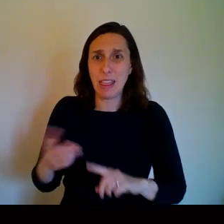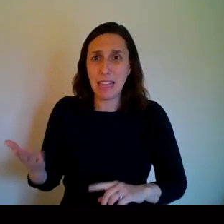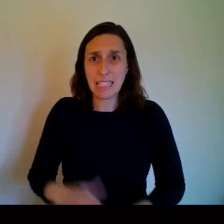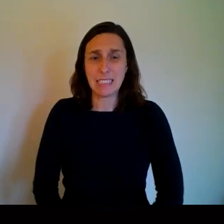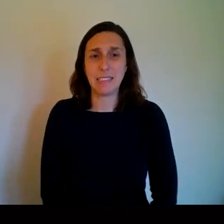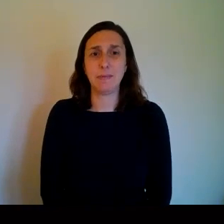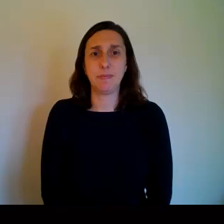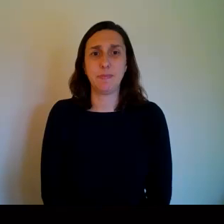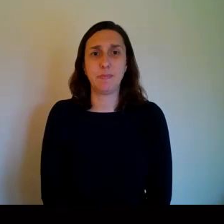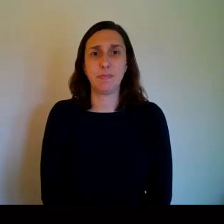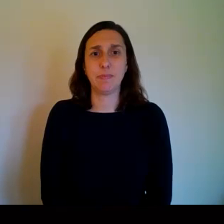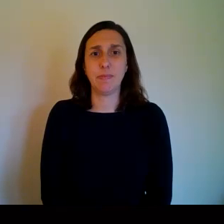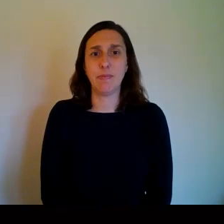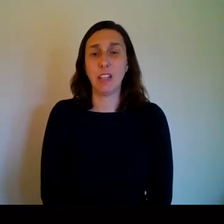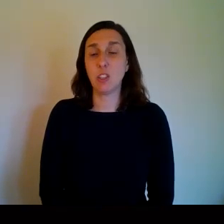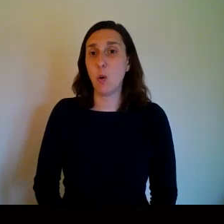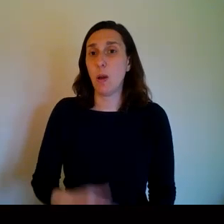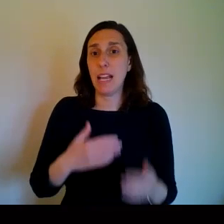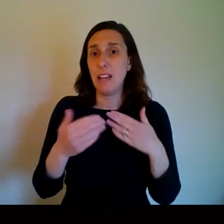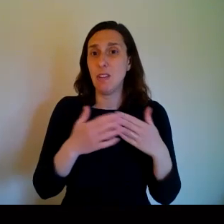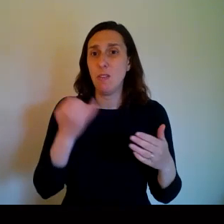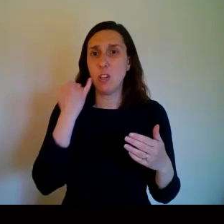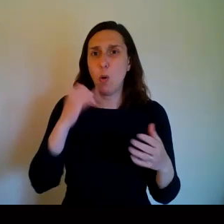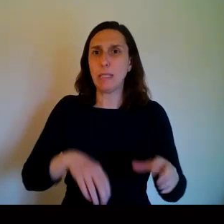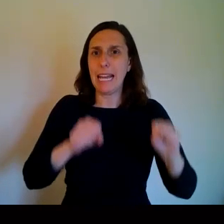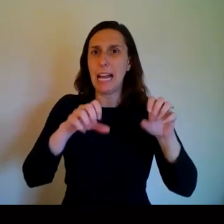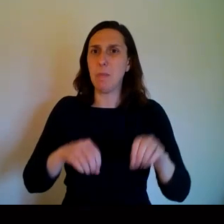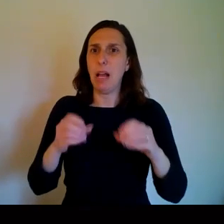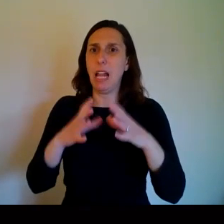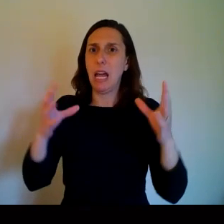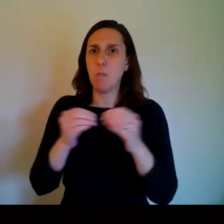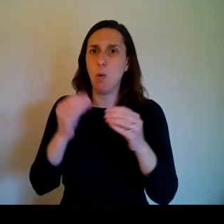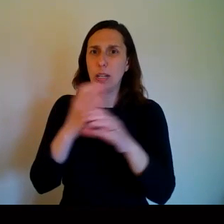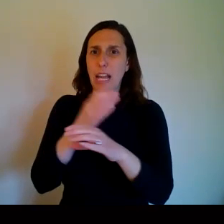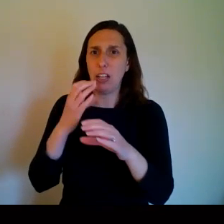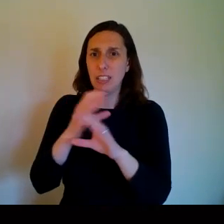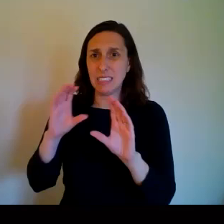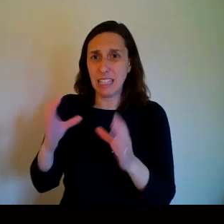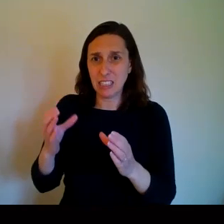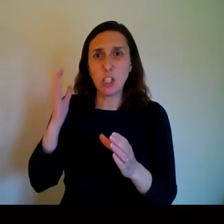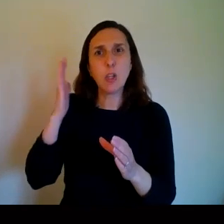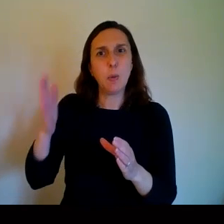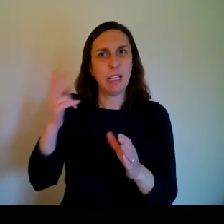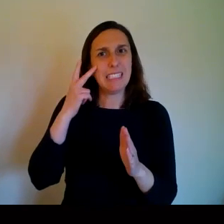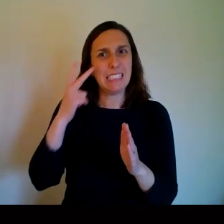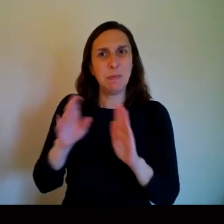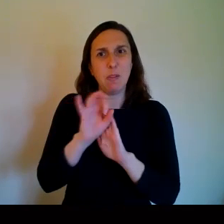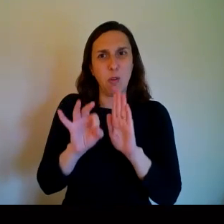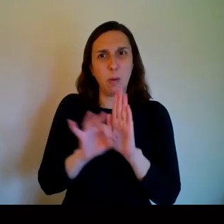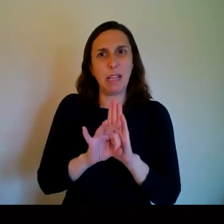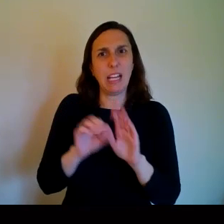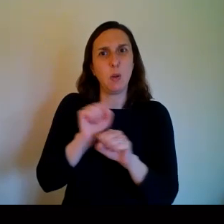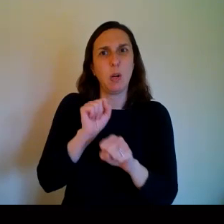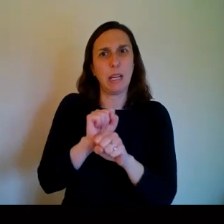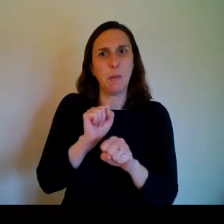that even if you don't make it through the calc series, you see them in the formulae that you're supposed to work with.